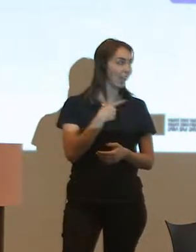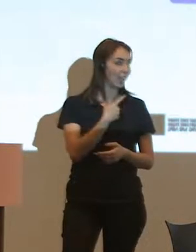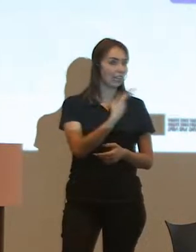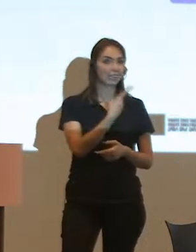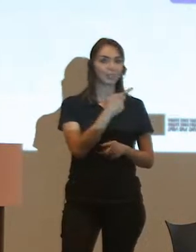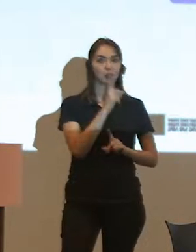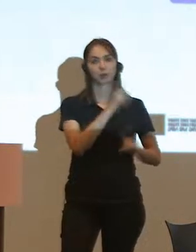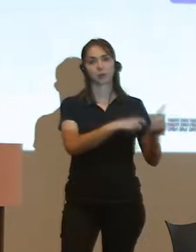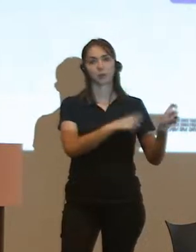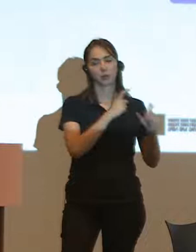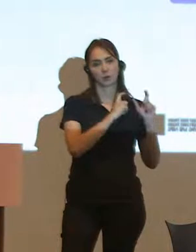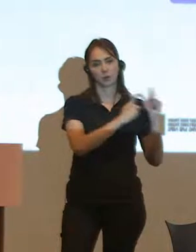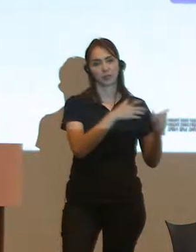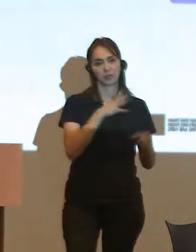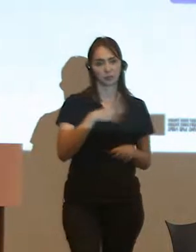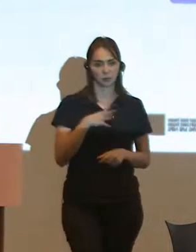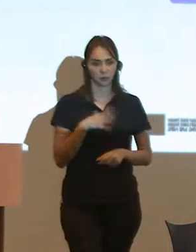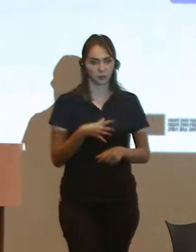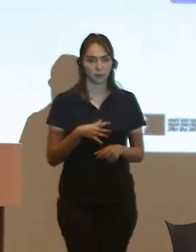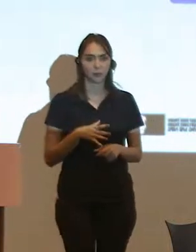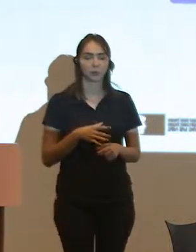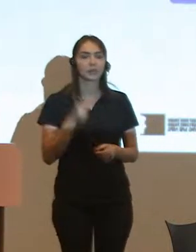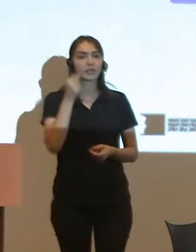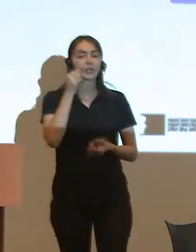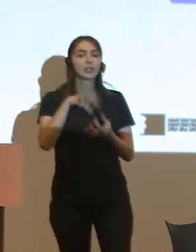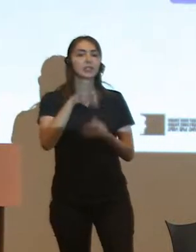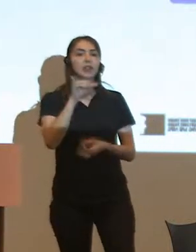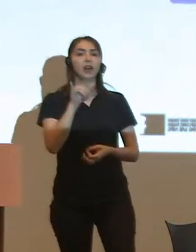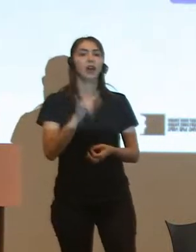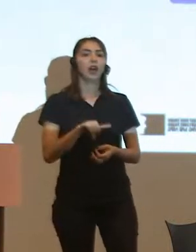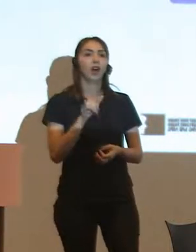principles are the same defending human rights